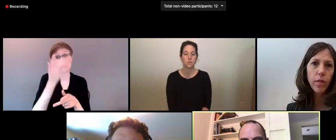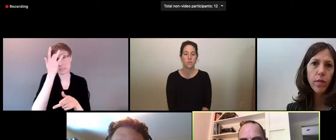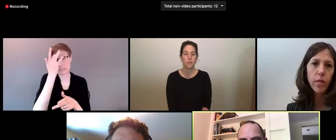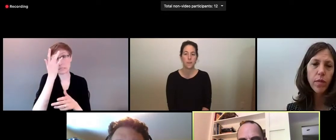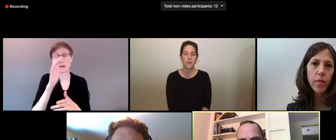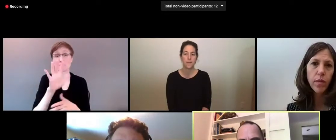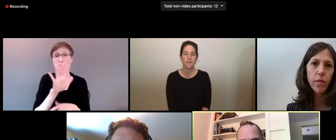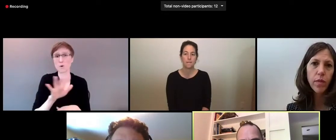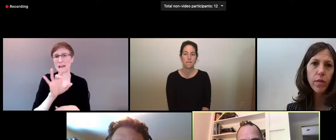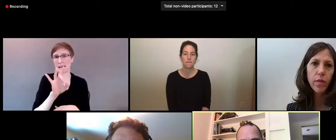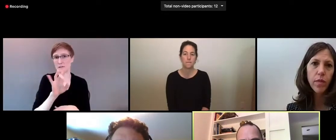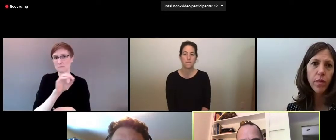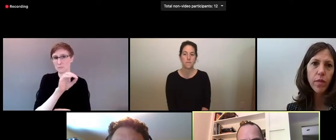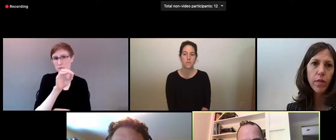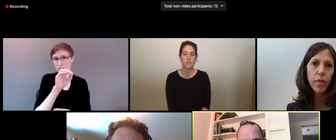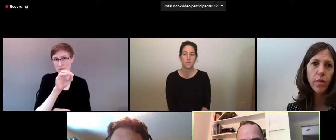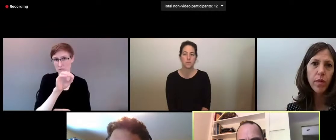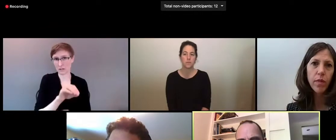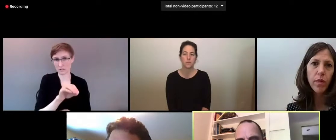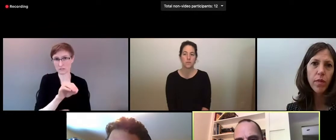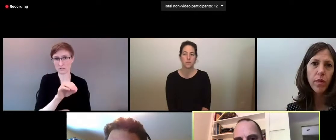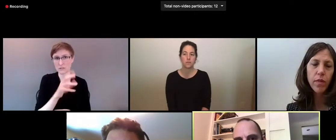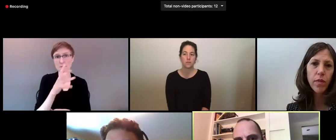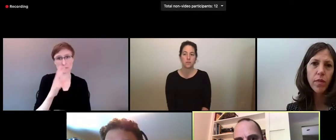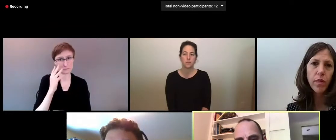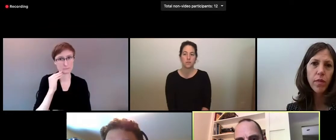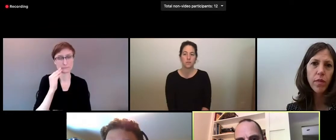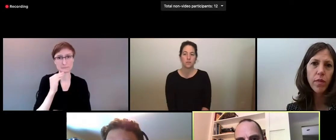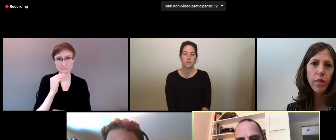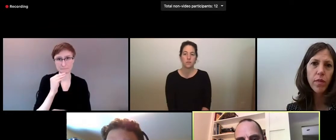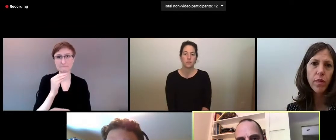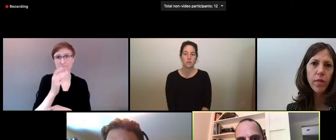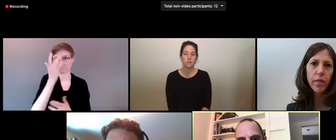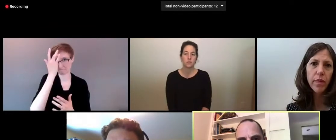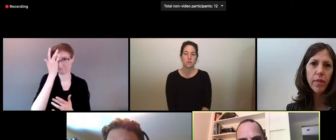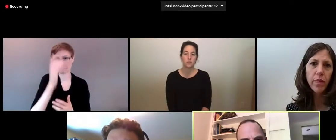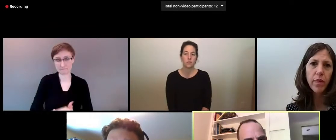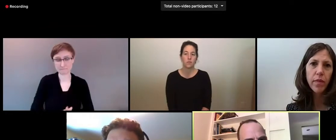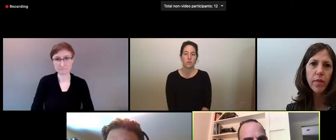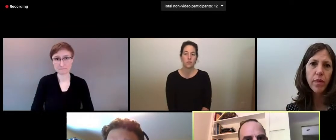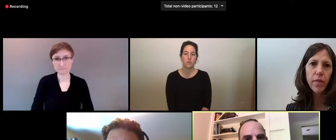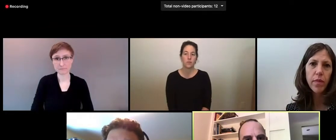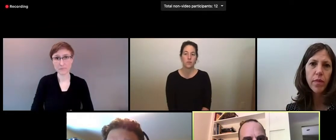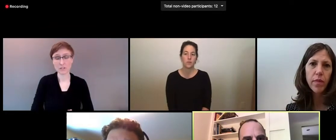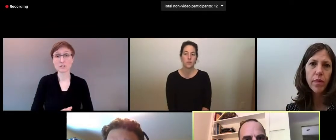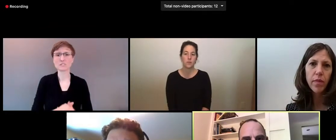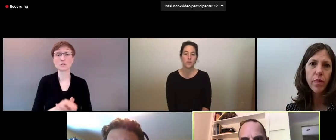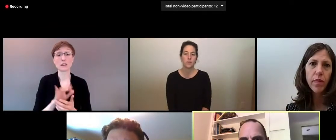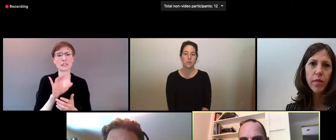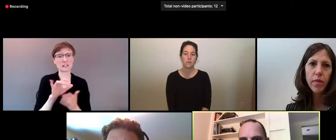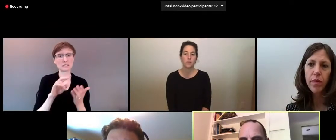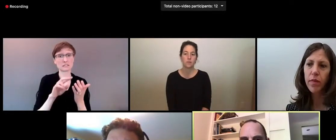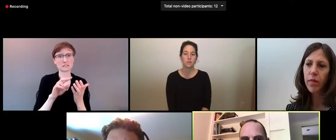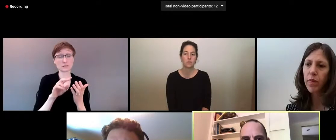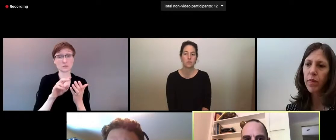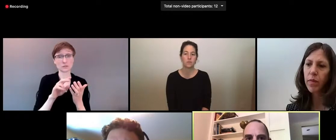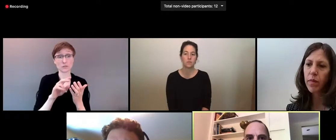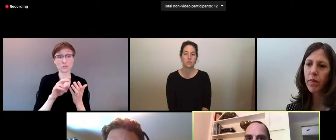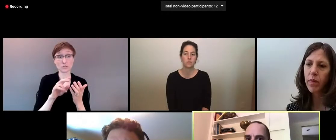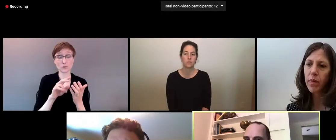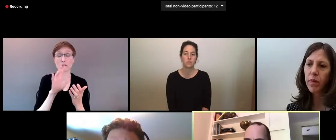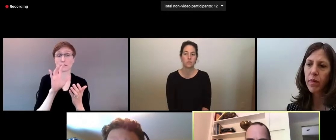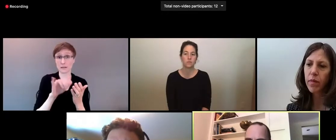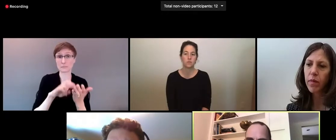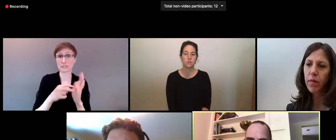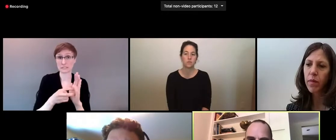the beginning of the pandemic. So 8%, that means there's a lot of people left.